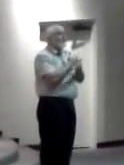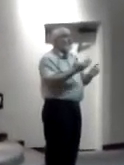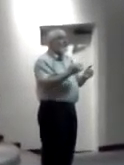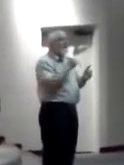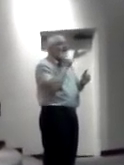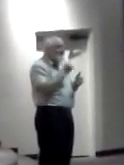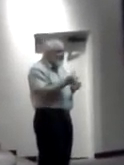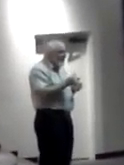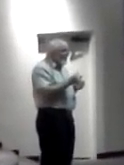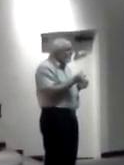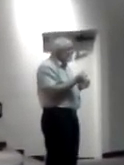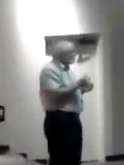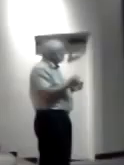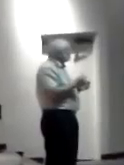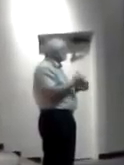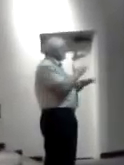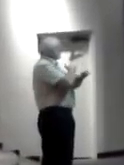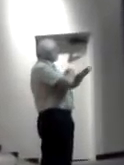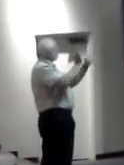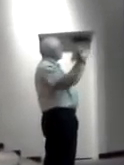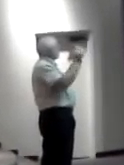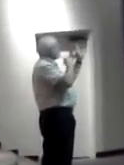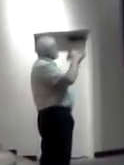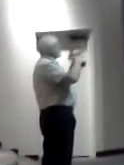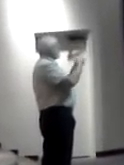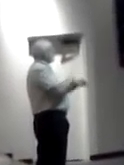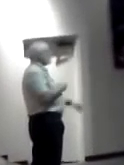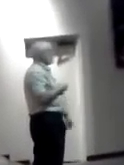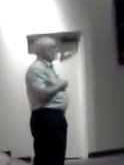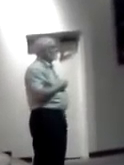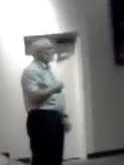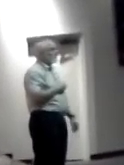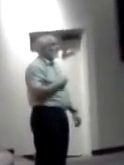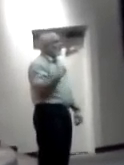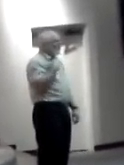everything is not free game. We are Christians.